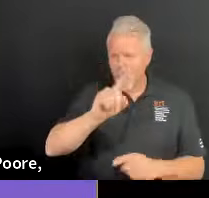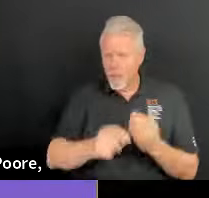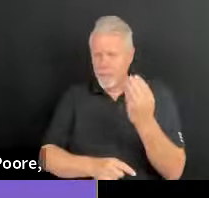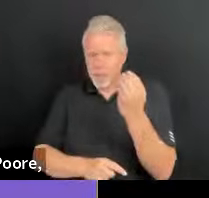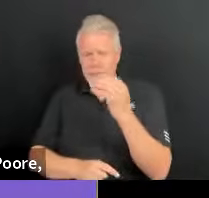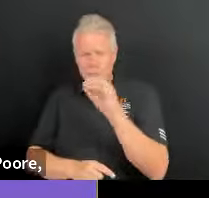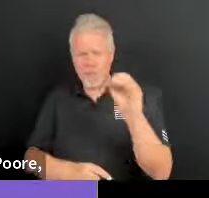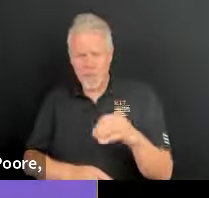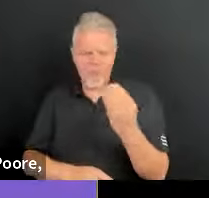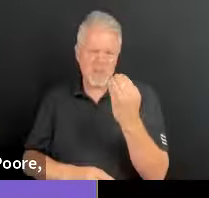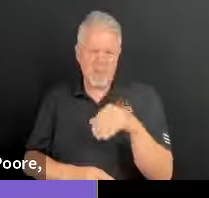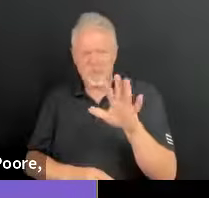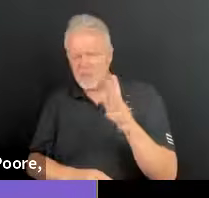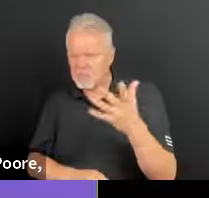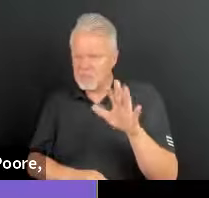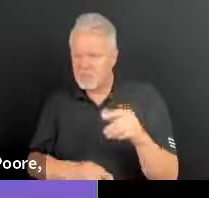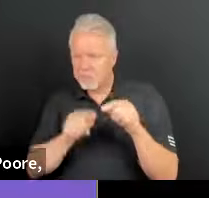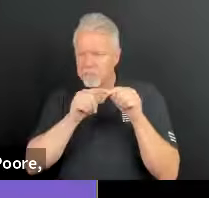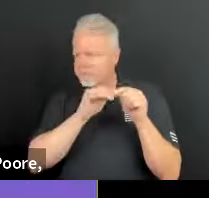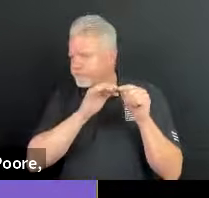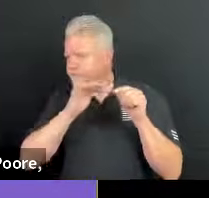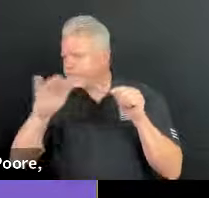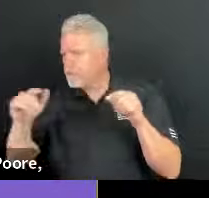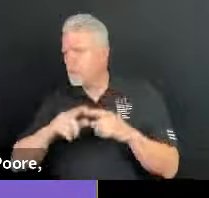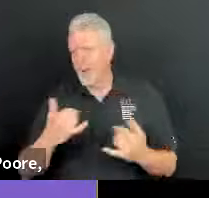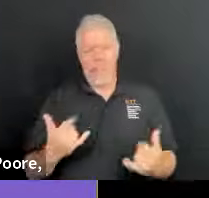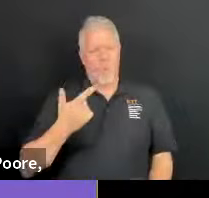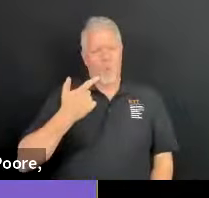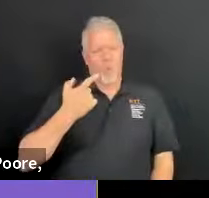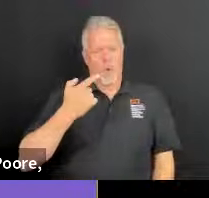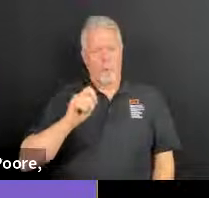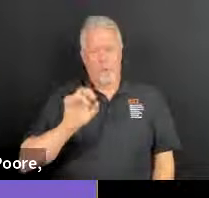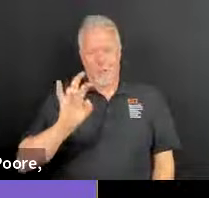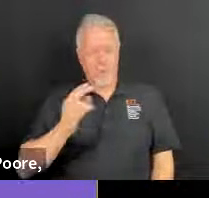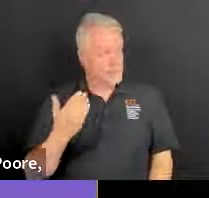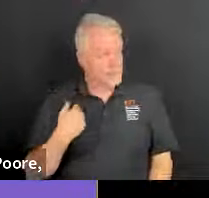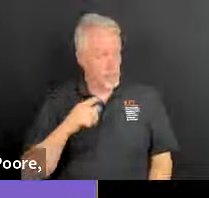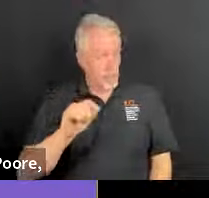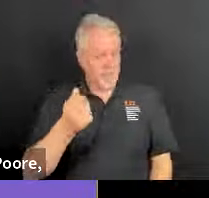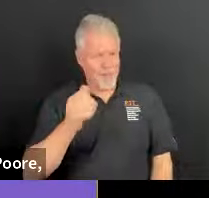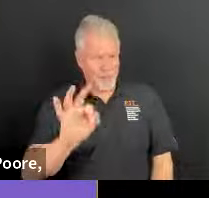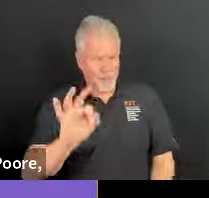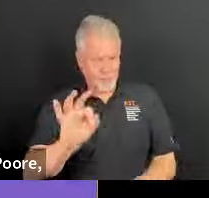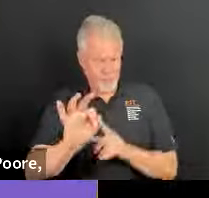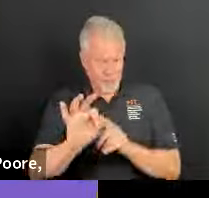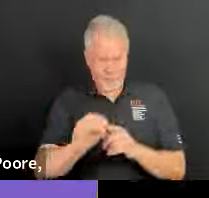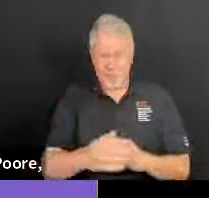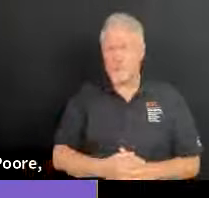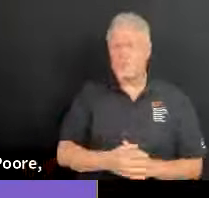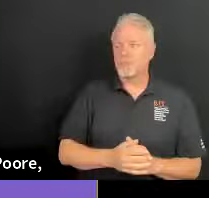see kind of an up and down starting in 1991, heading over into the early